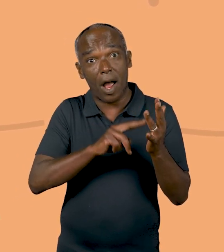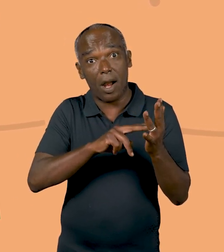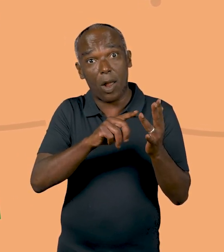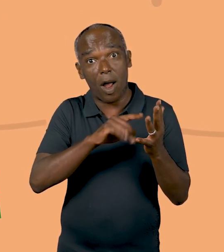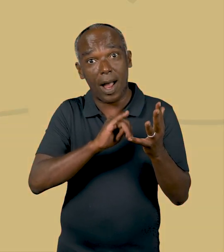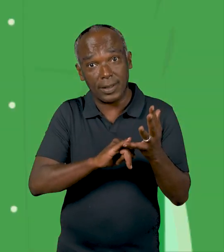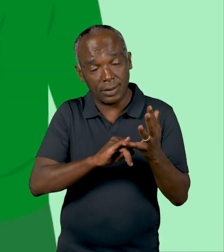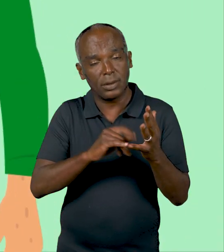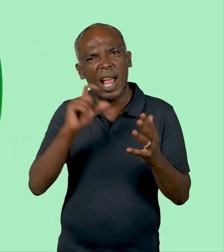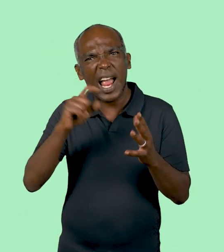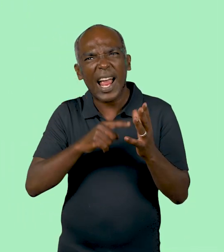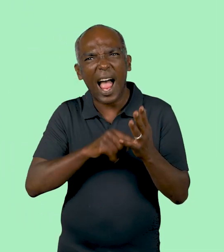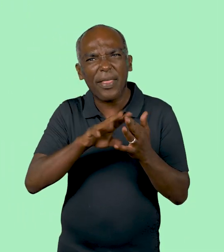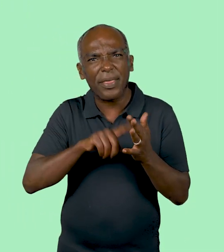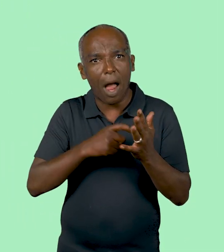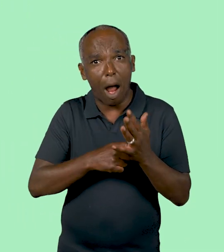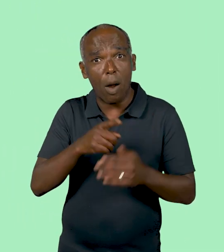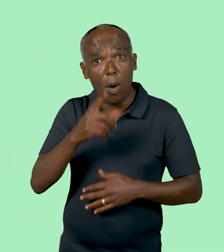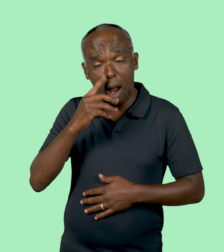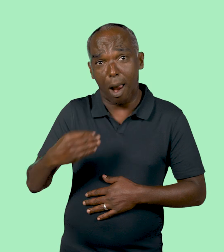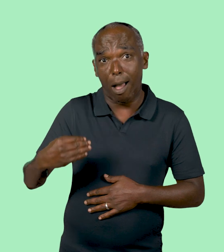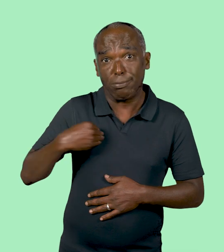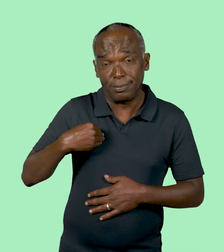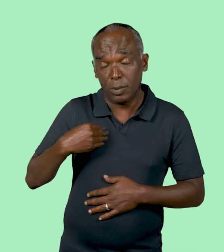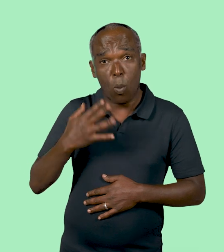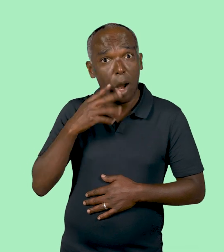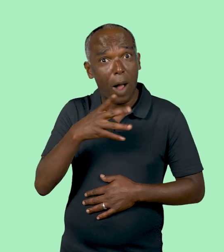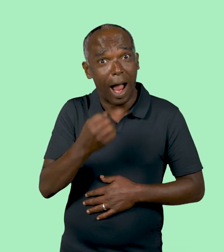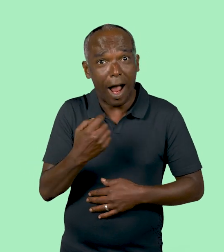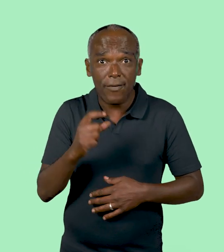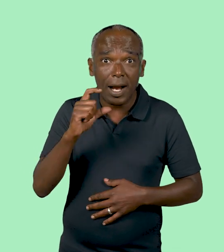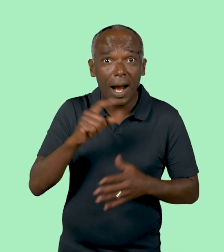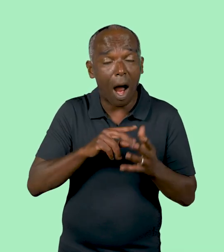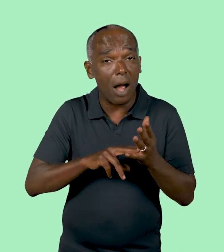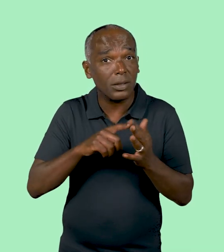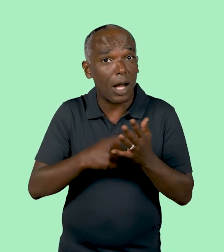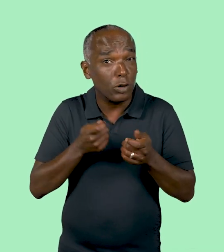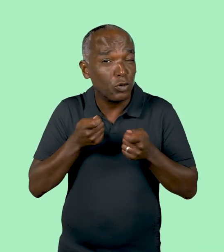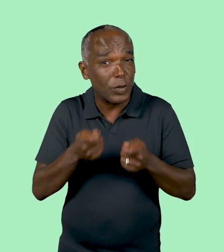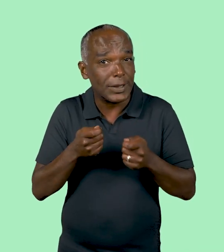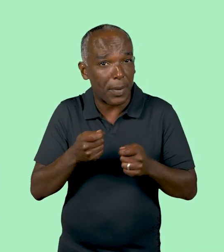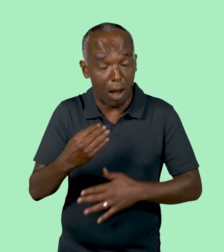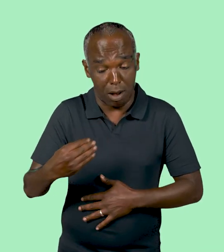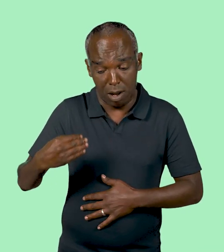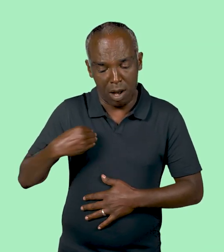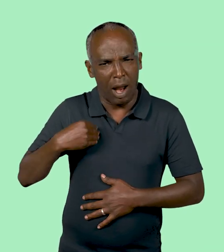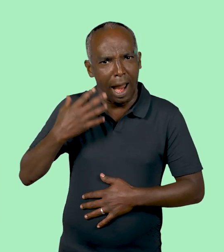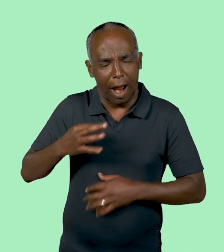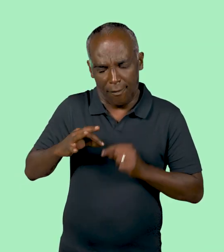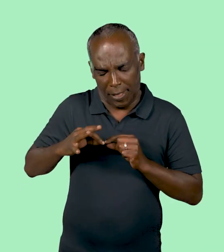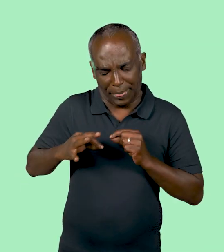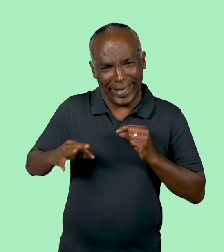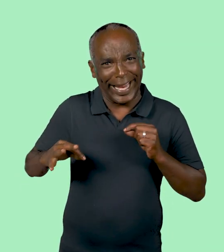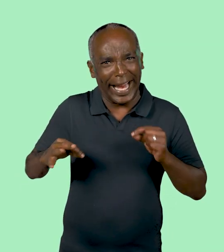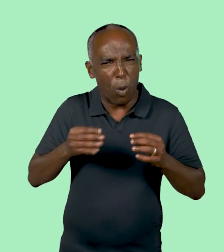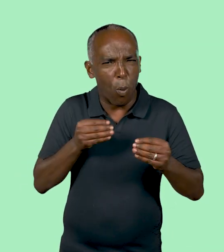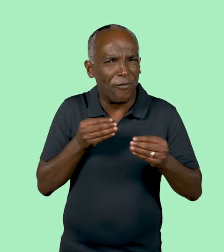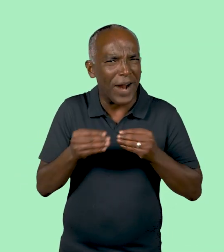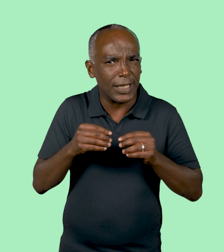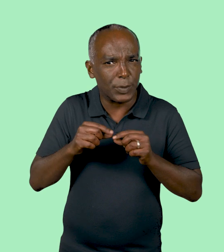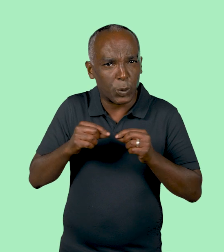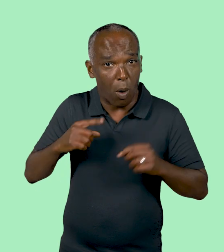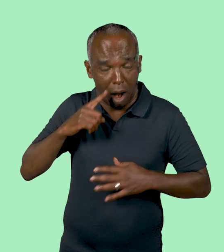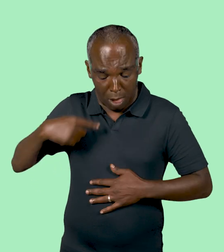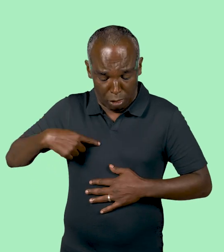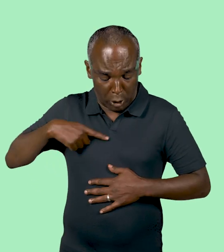catheter. You may have a central line put in when you have cancer treatment. A central line is a thin, flexible tube